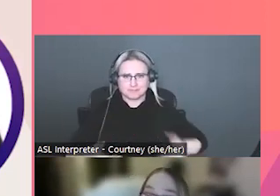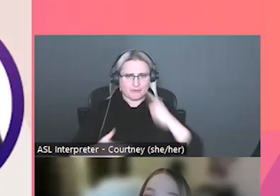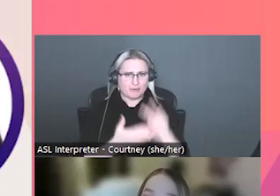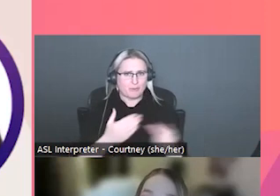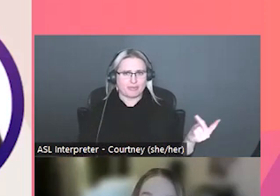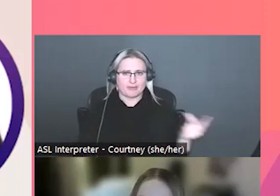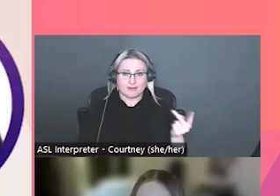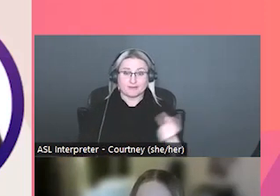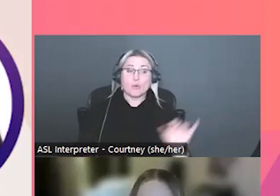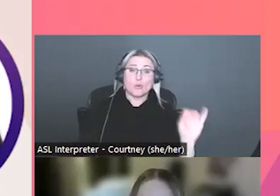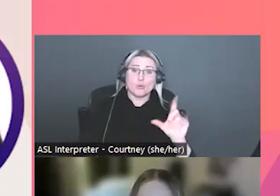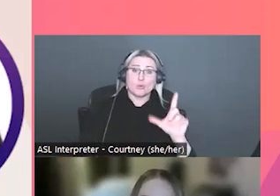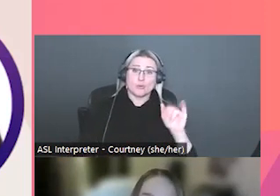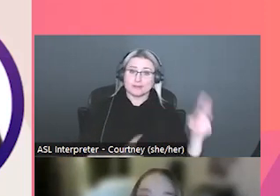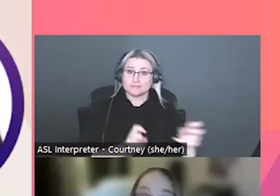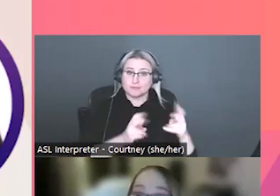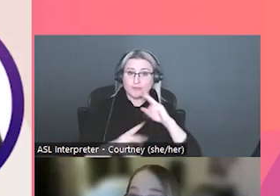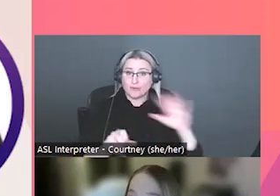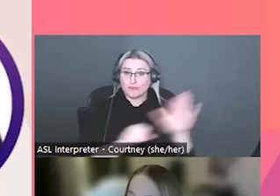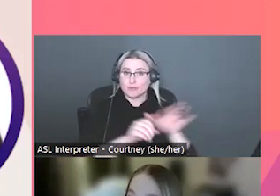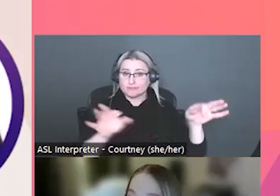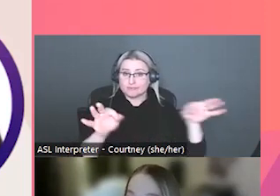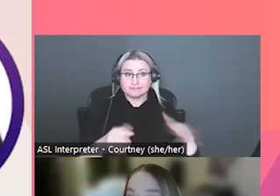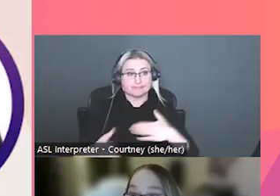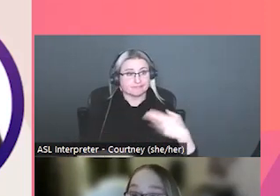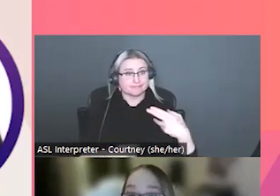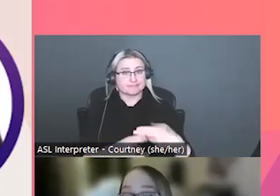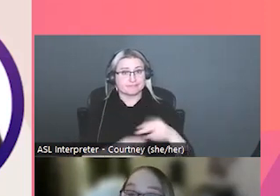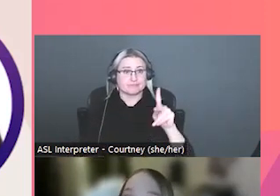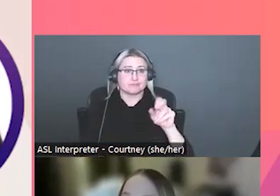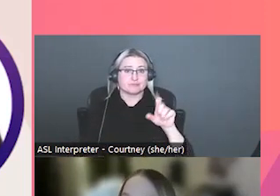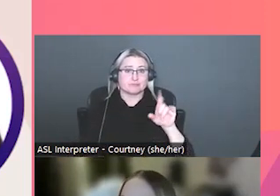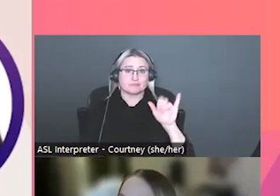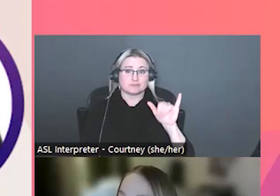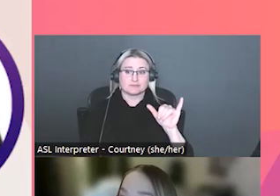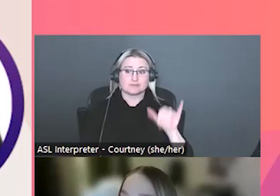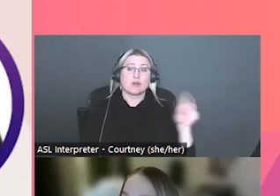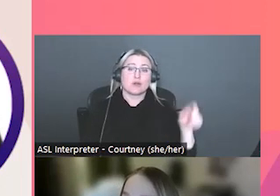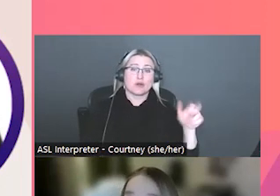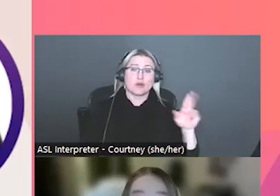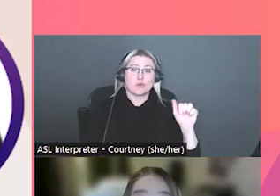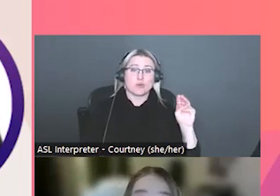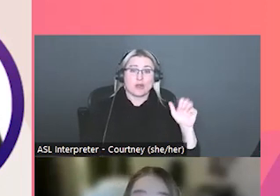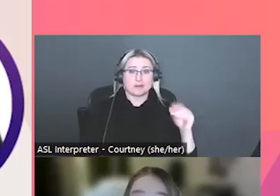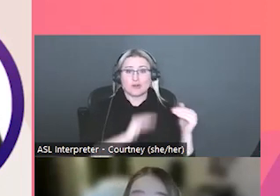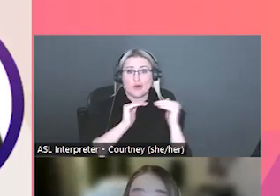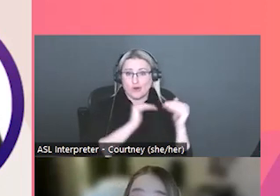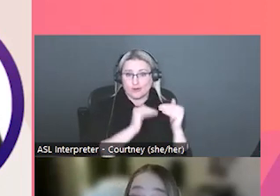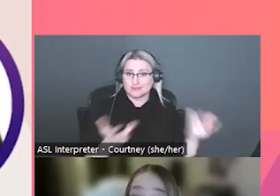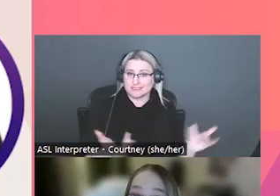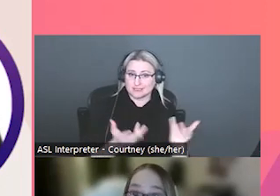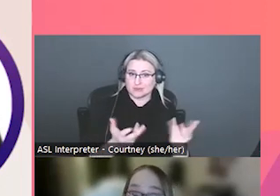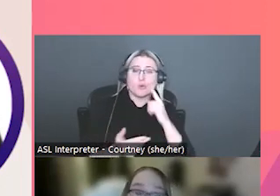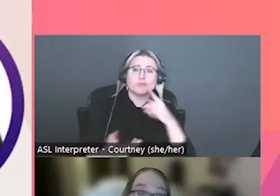sharing that link in the chat to our full bios. I'm Kelsey. My colleague Raman is here as well, and we will be taking you through